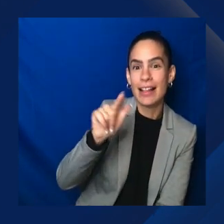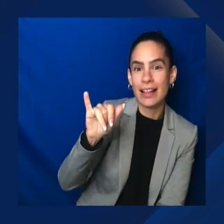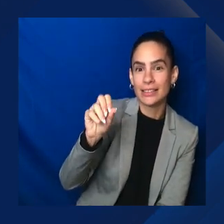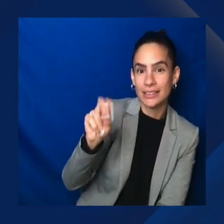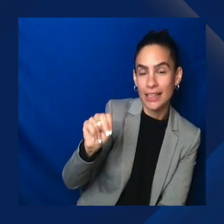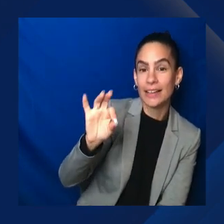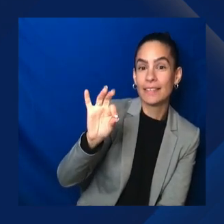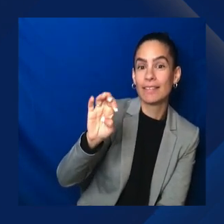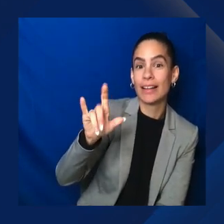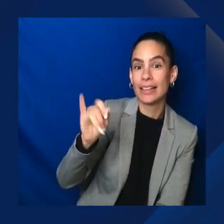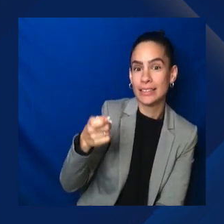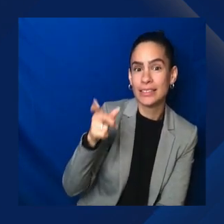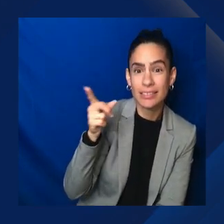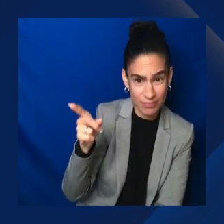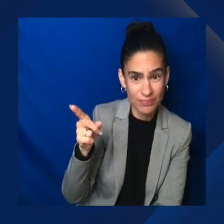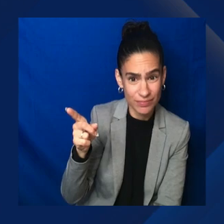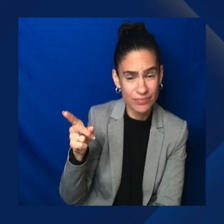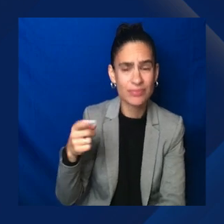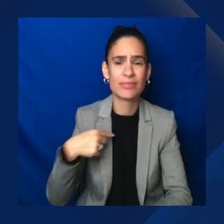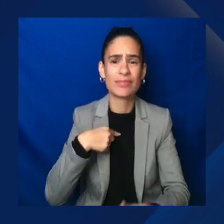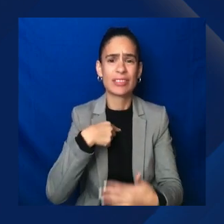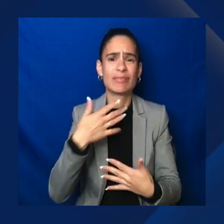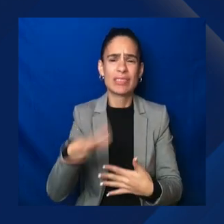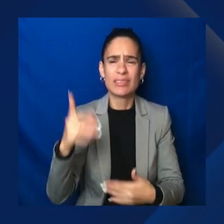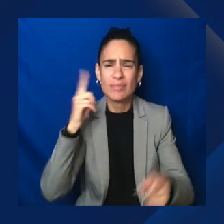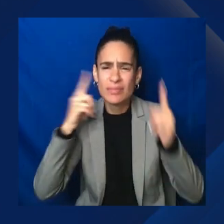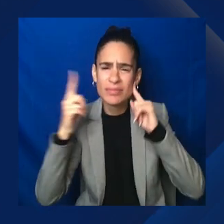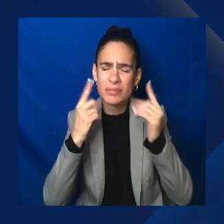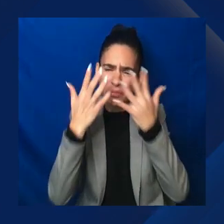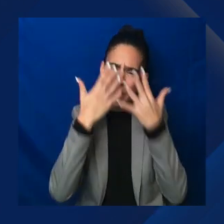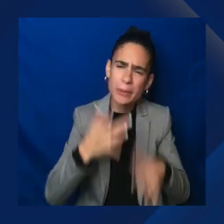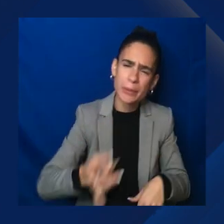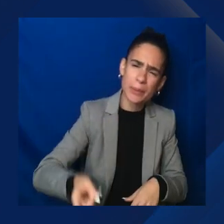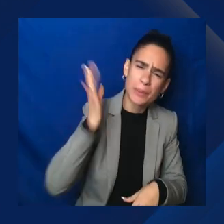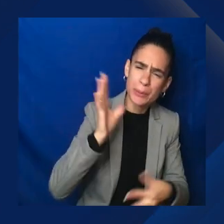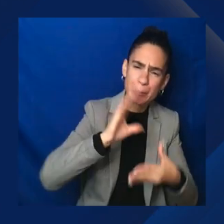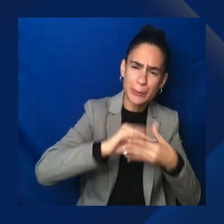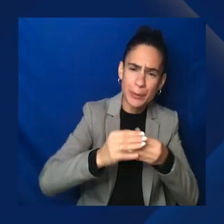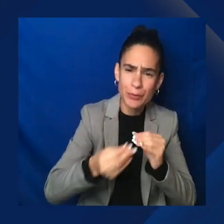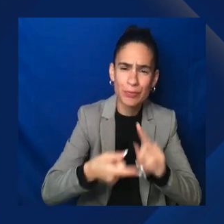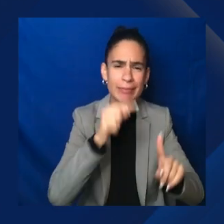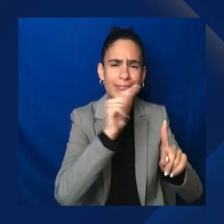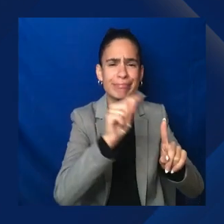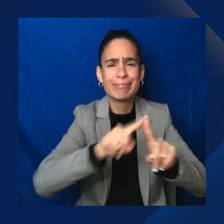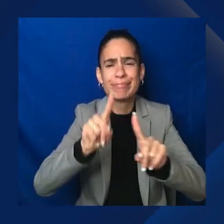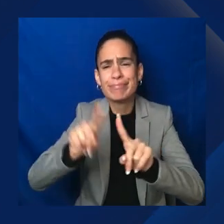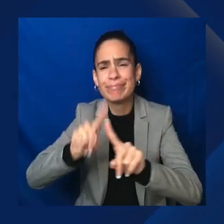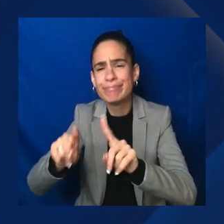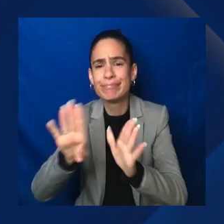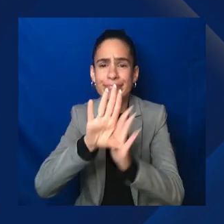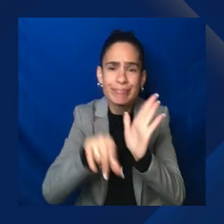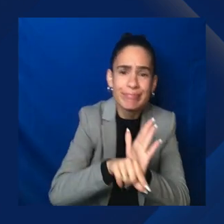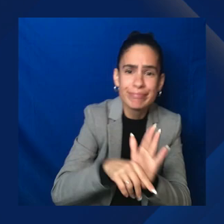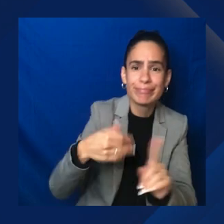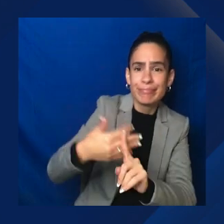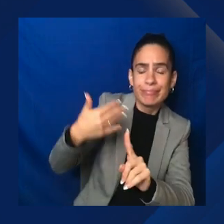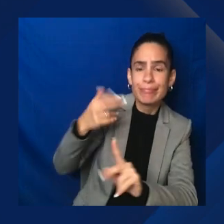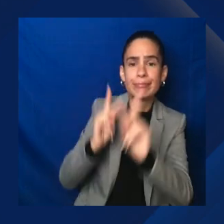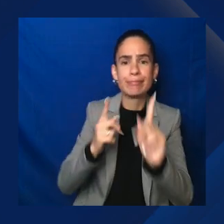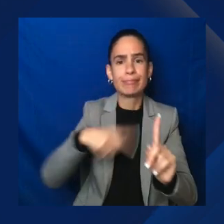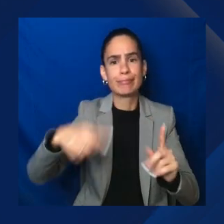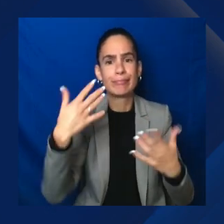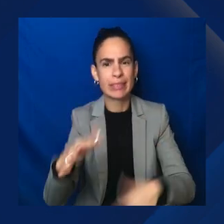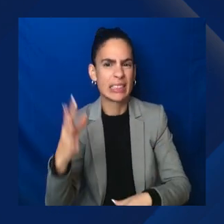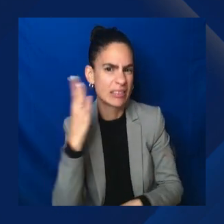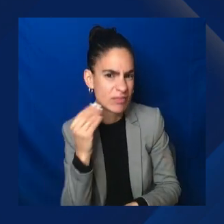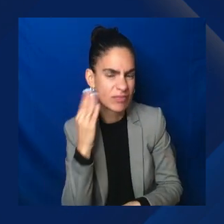every background who've lived and sometimes died from this trauma. Stories that echoed ones we heard